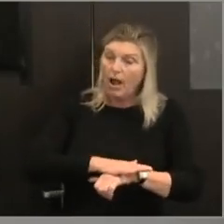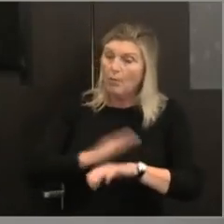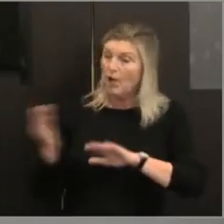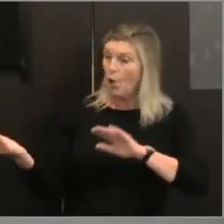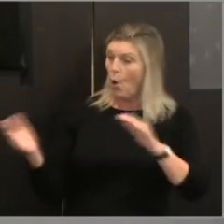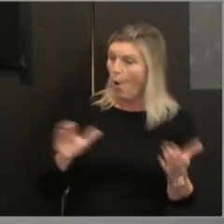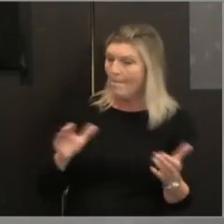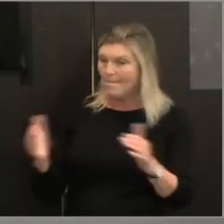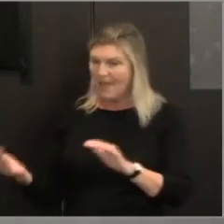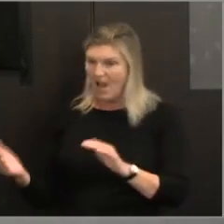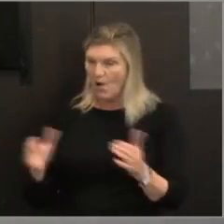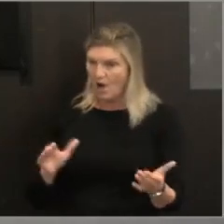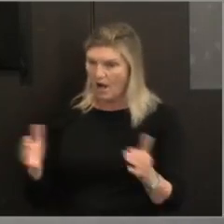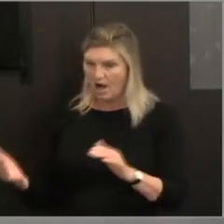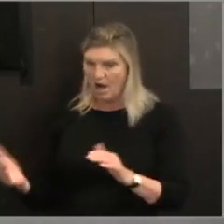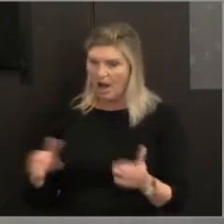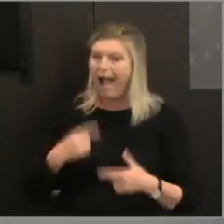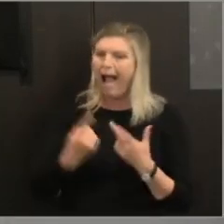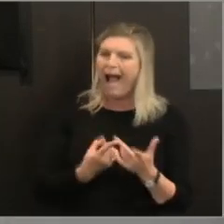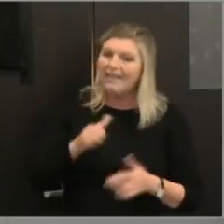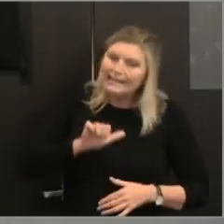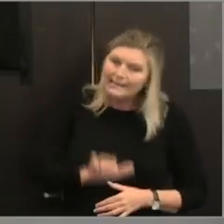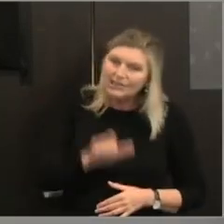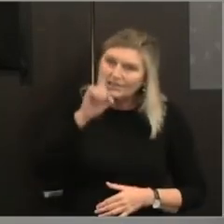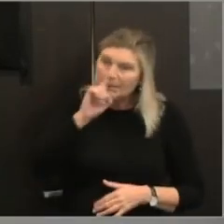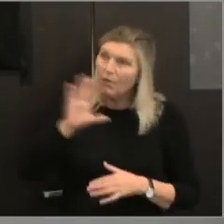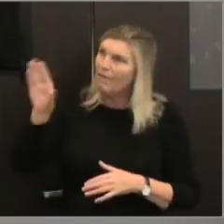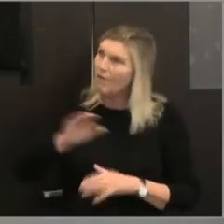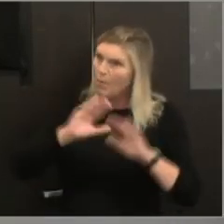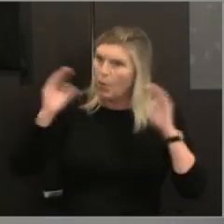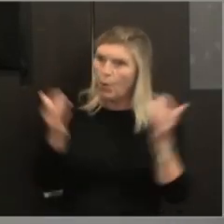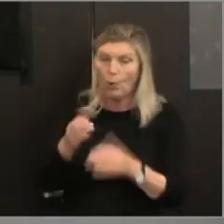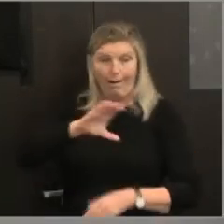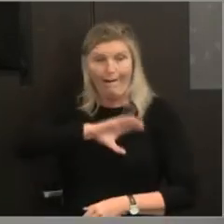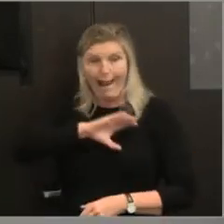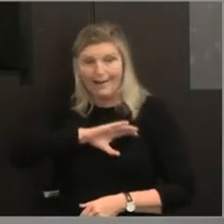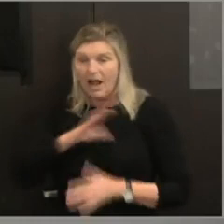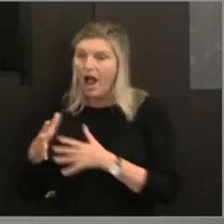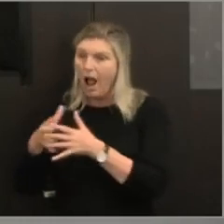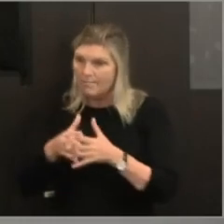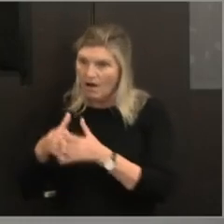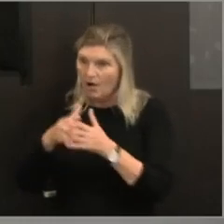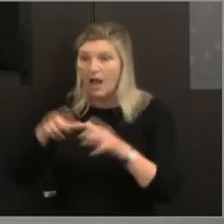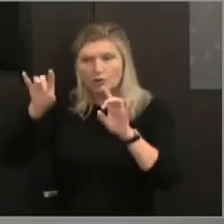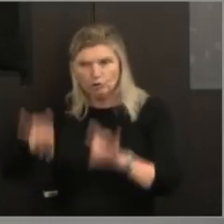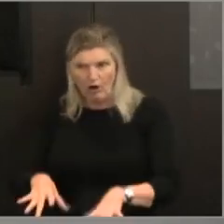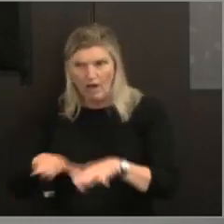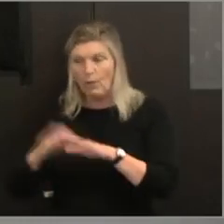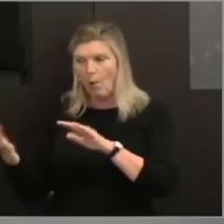analysis of the incarceration of other Indigenous peoples in Canada, the United States and